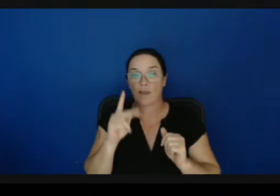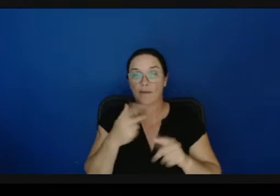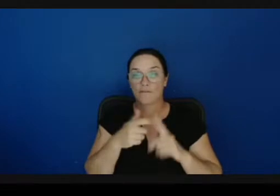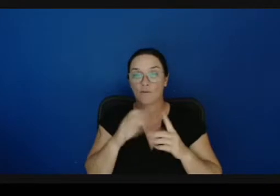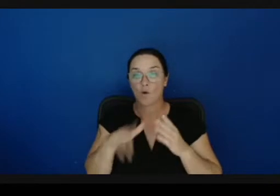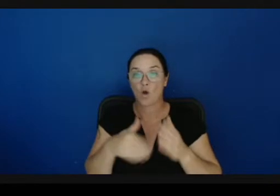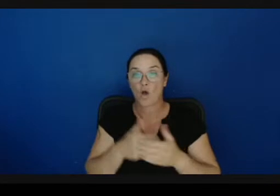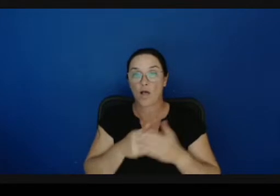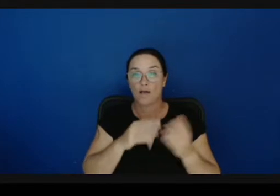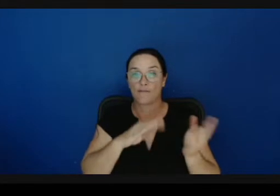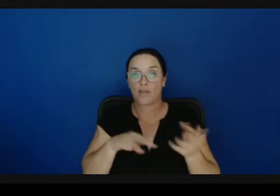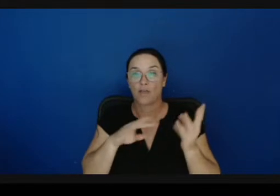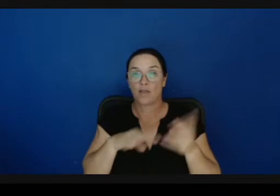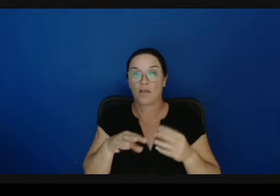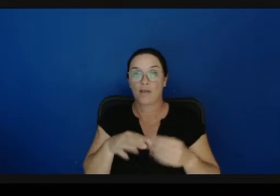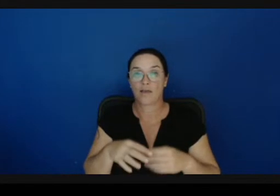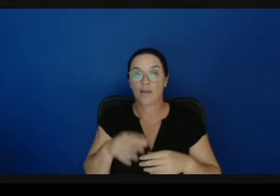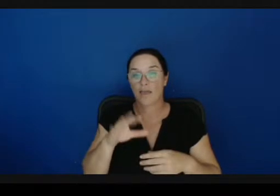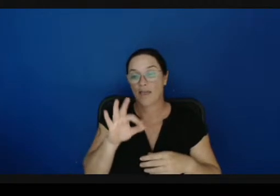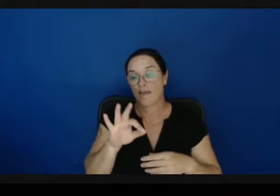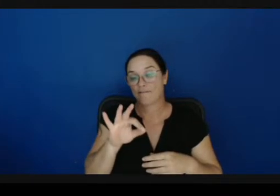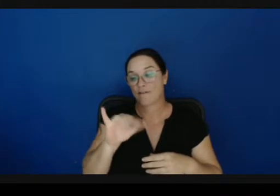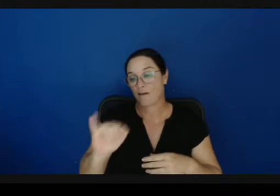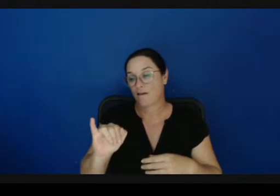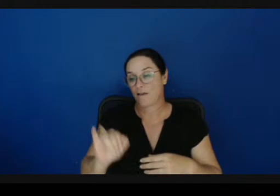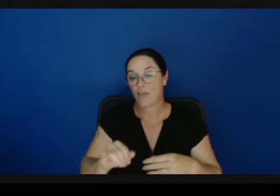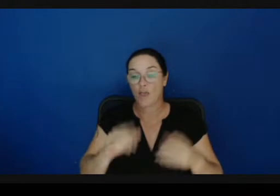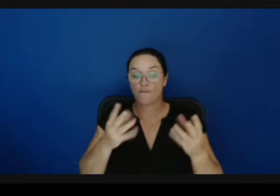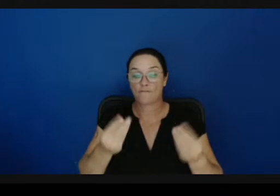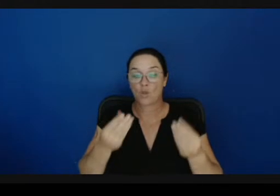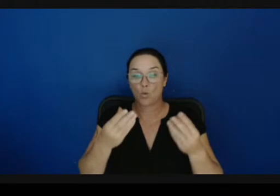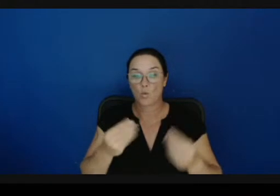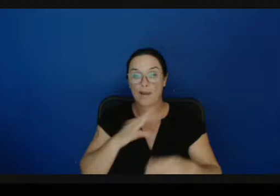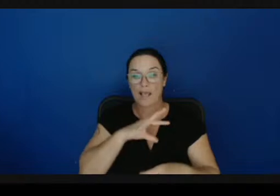fluid inclusions, that's what FIs stand for,